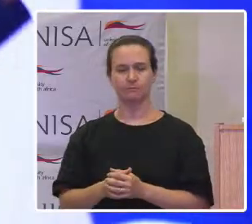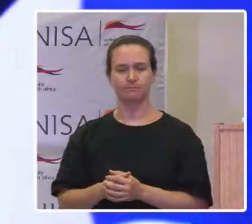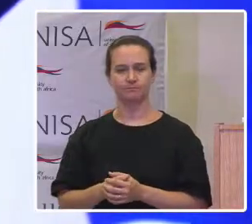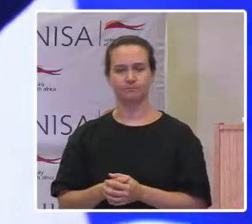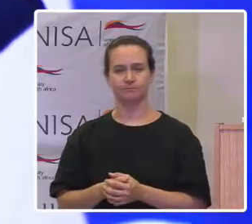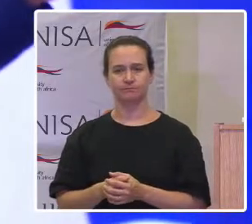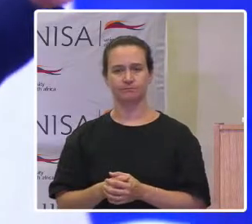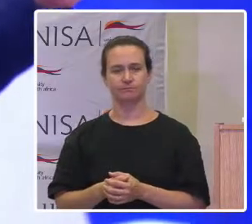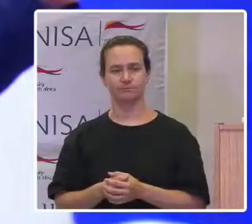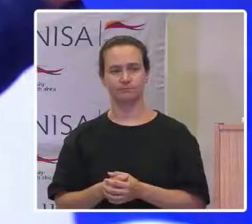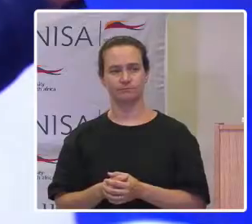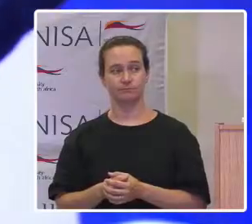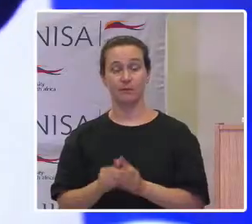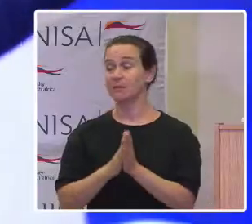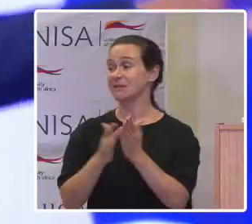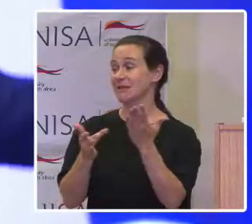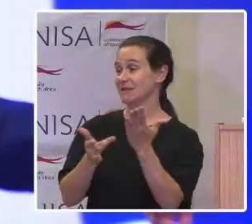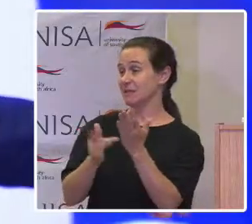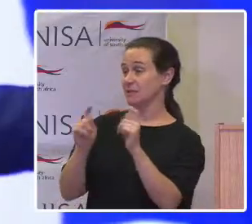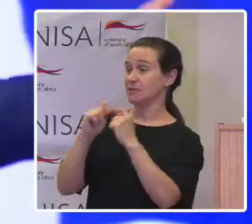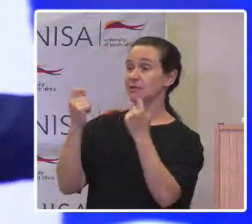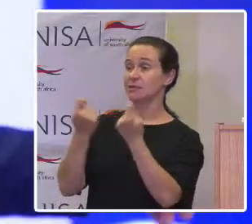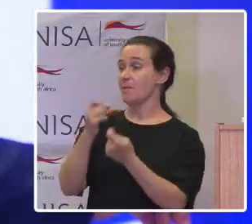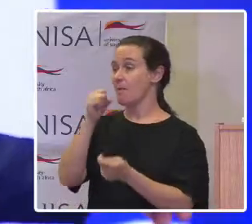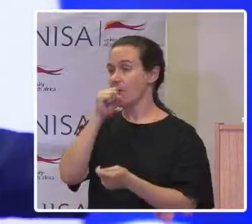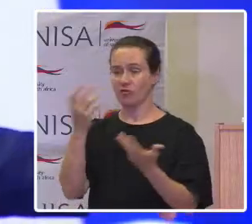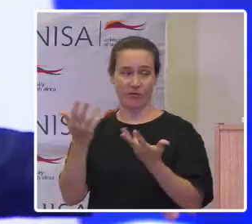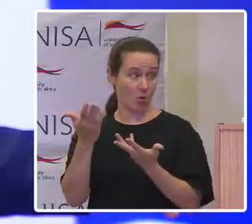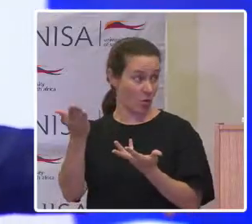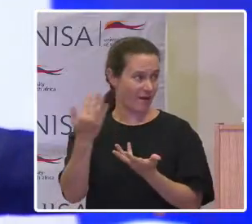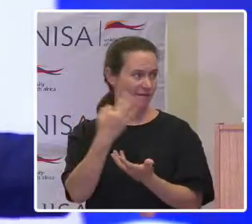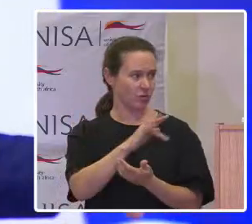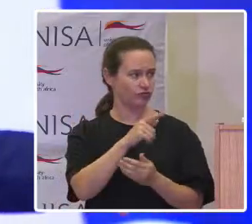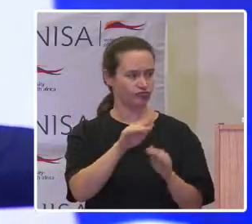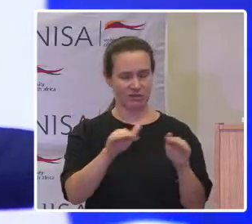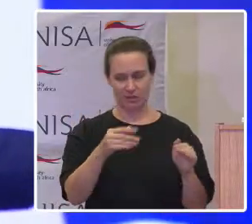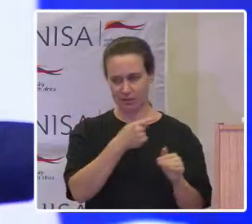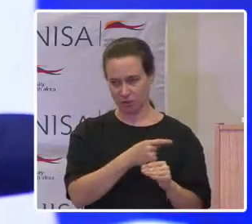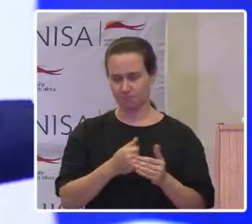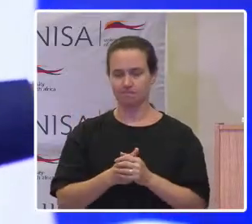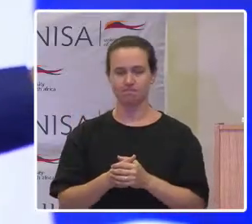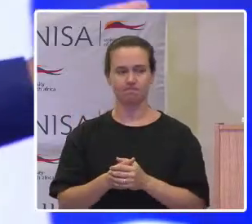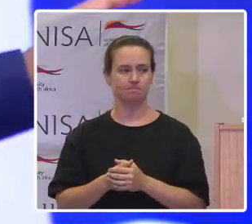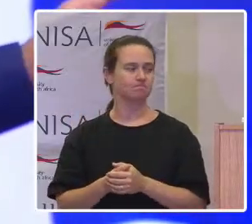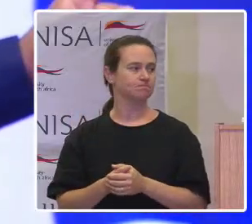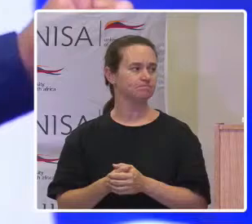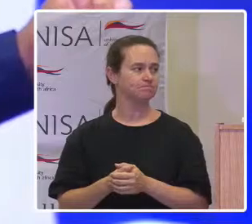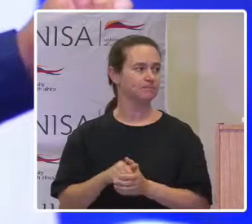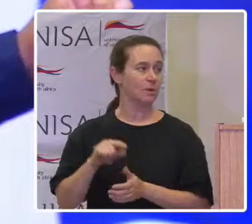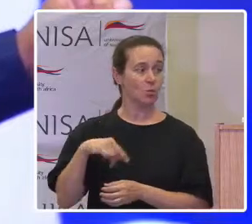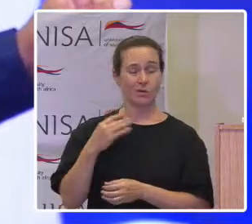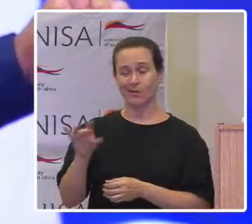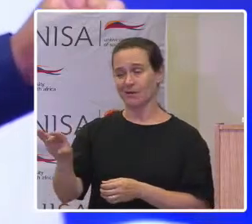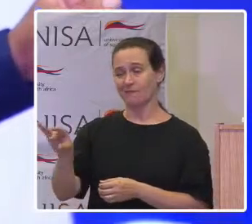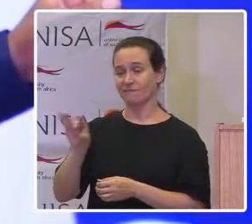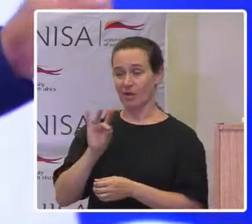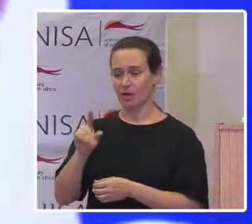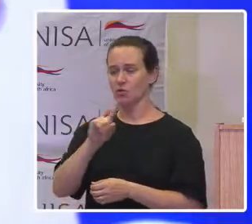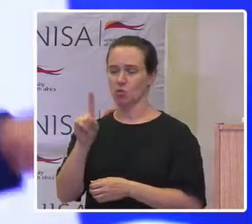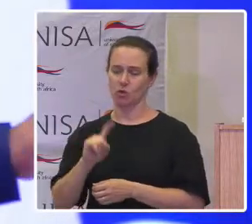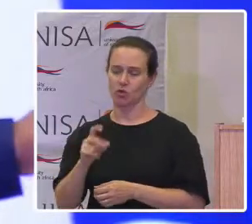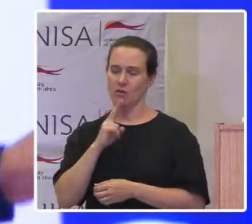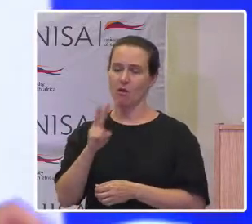please, technical team, a roving mic for the stage. We'll invite question and answer